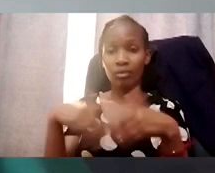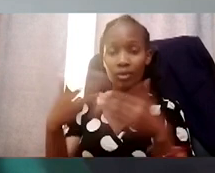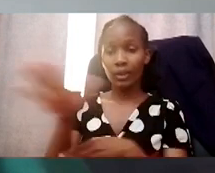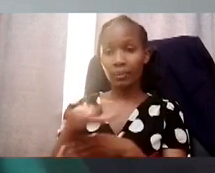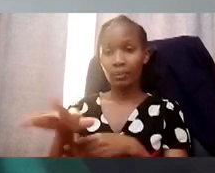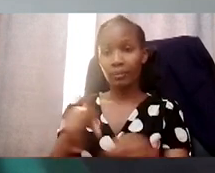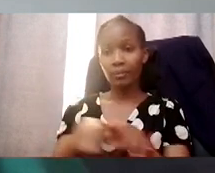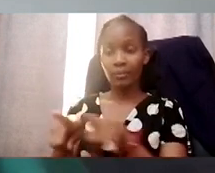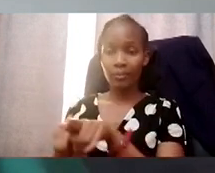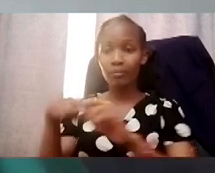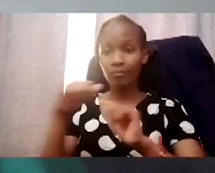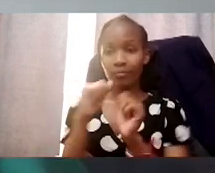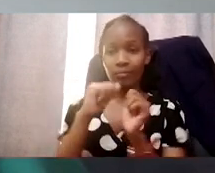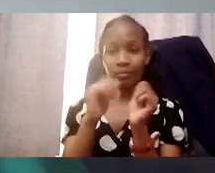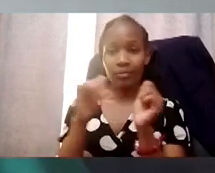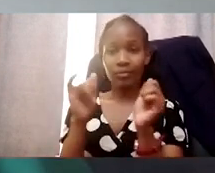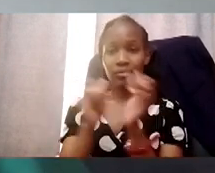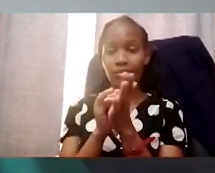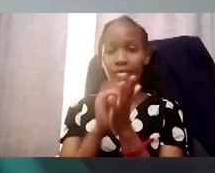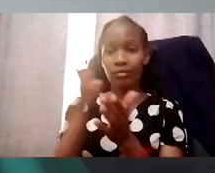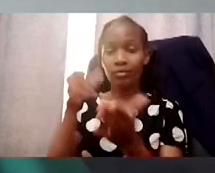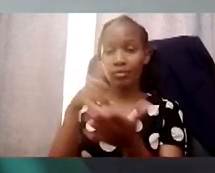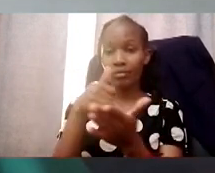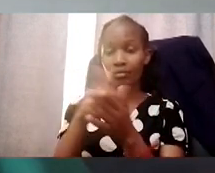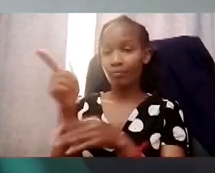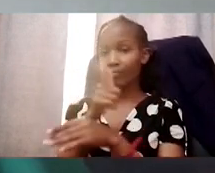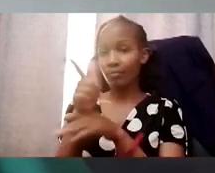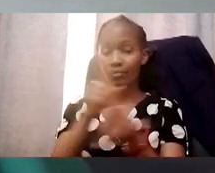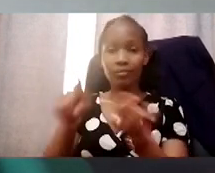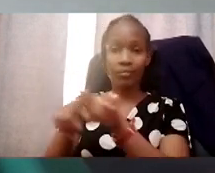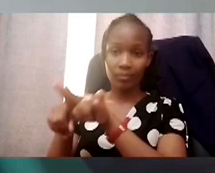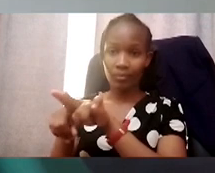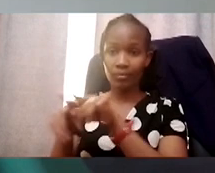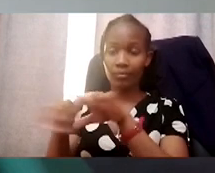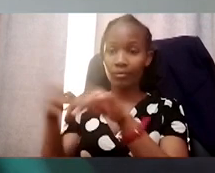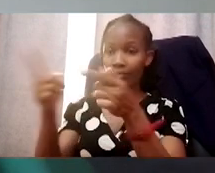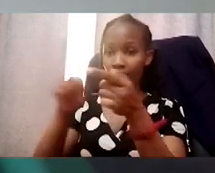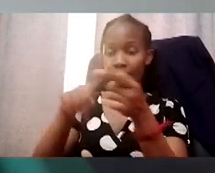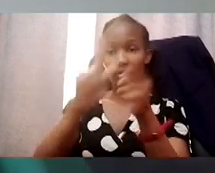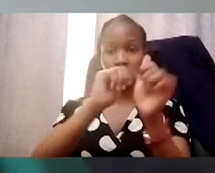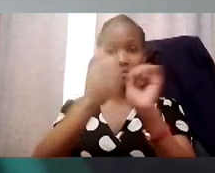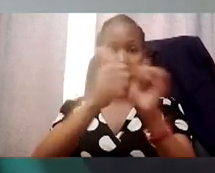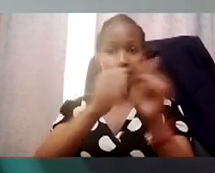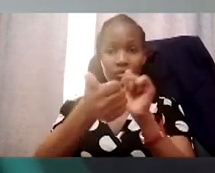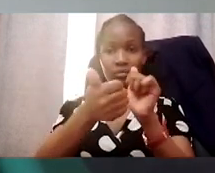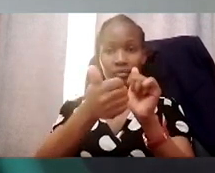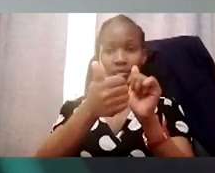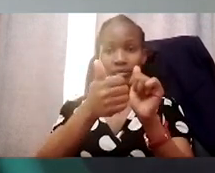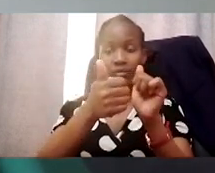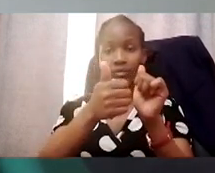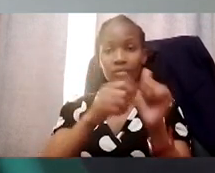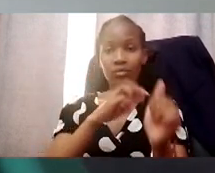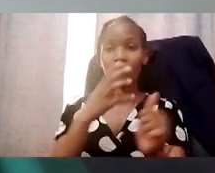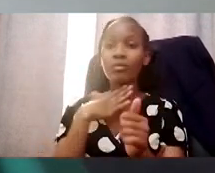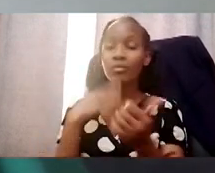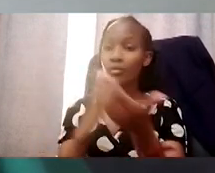that this forum also includes film as well, in addition to sports. And really just to ensure that we